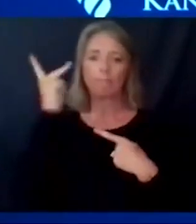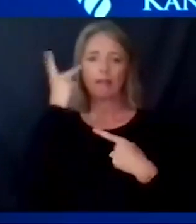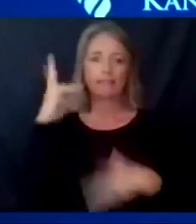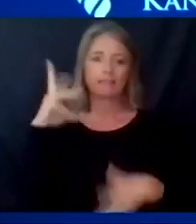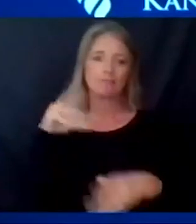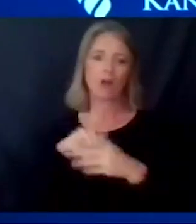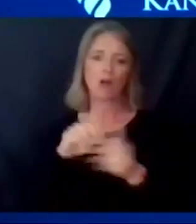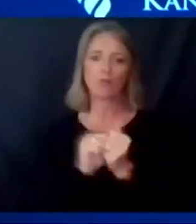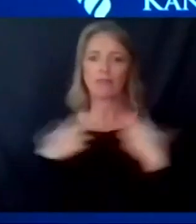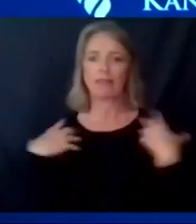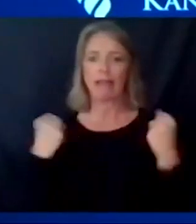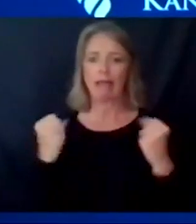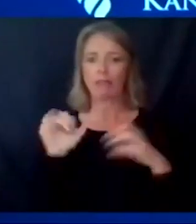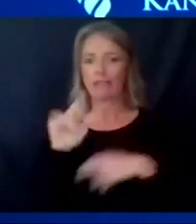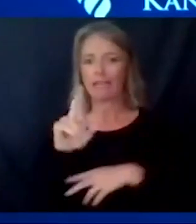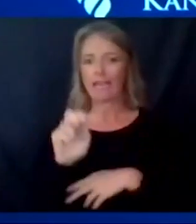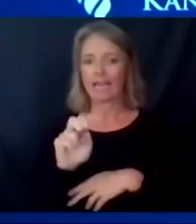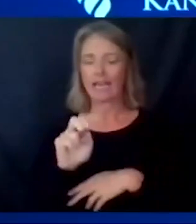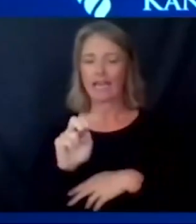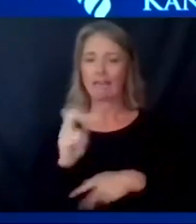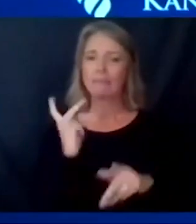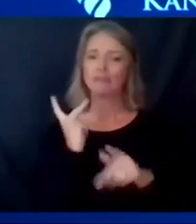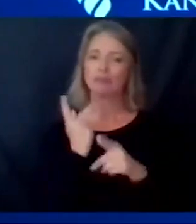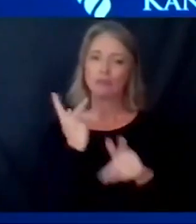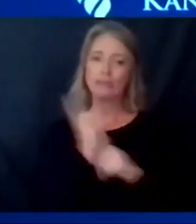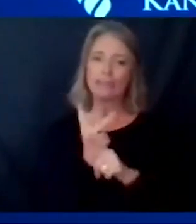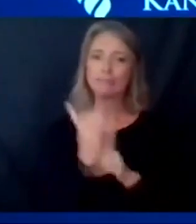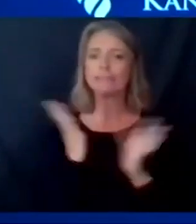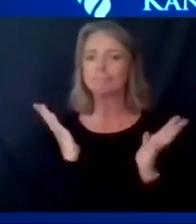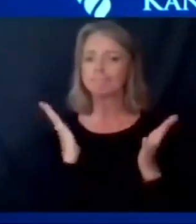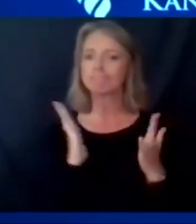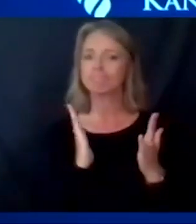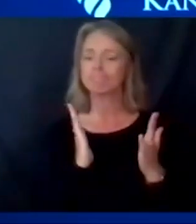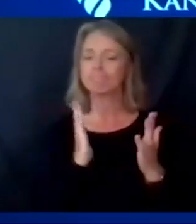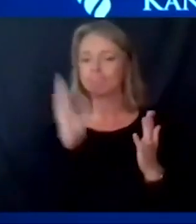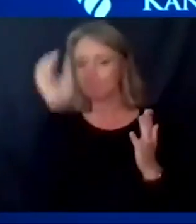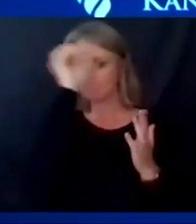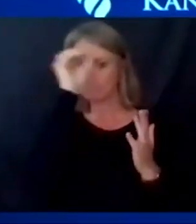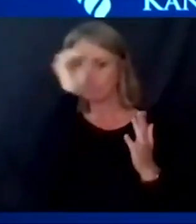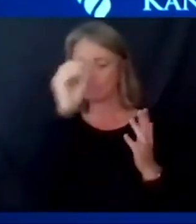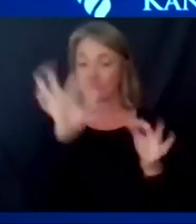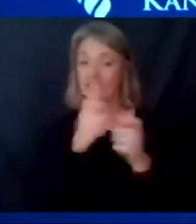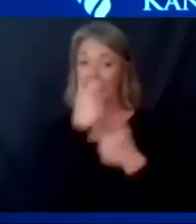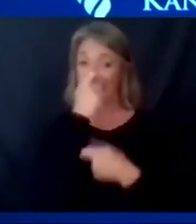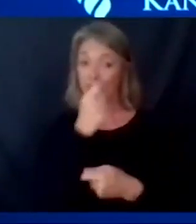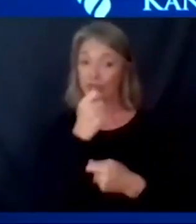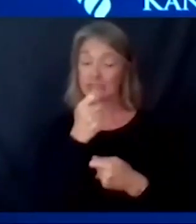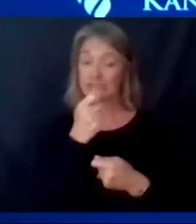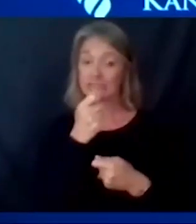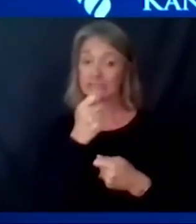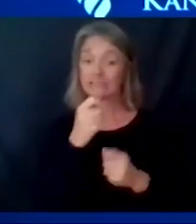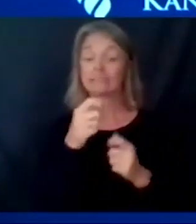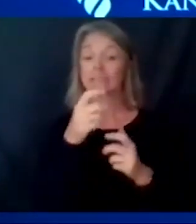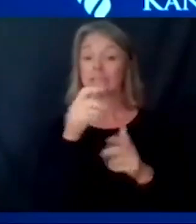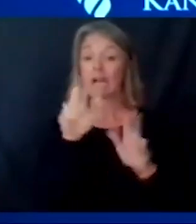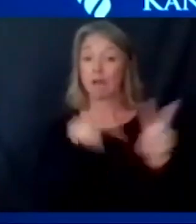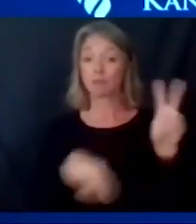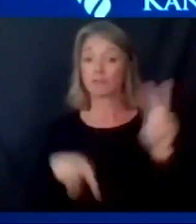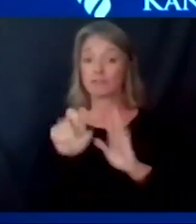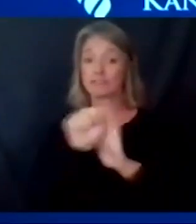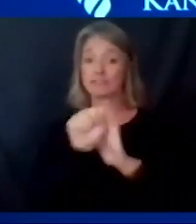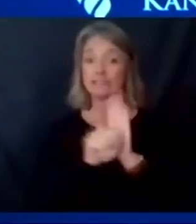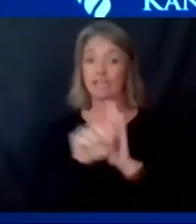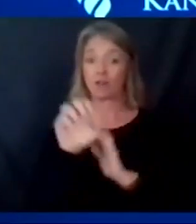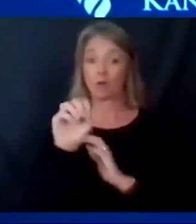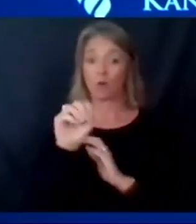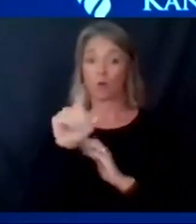here as best as I can. Interesting observation, because the state of Oregon just said you had to wear masks outdoors again.